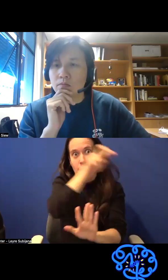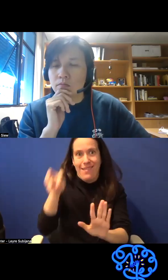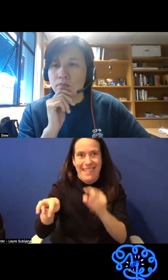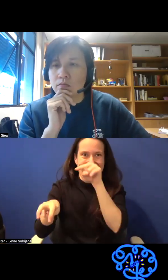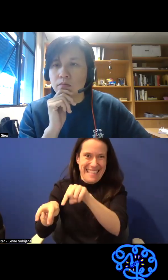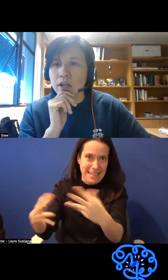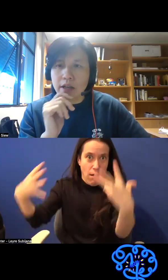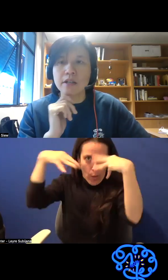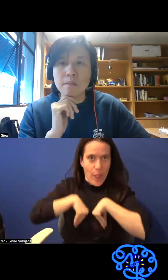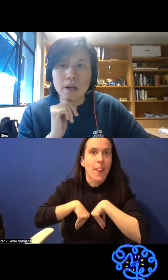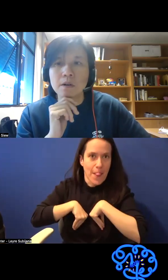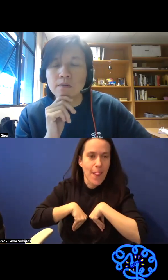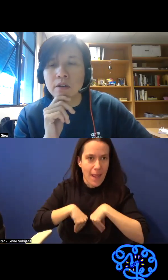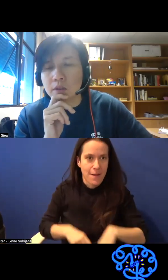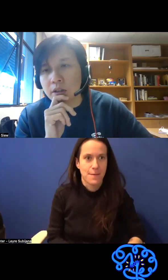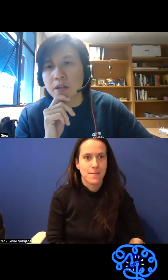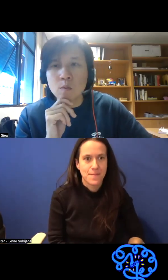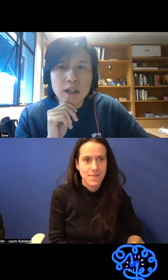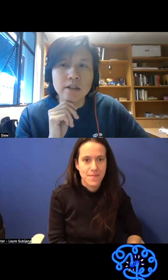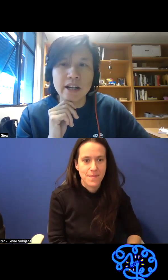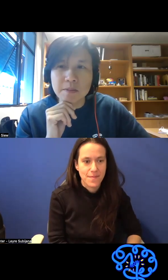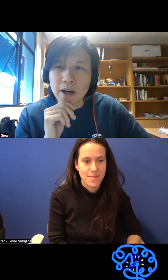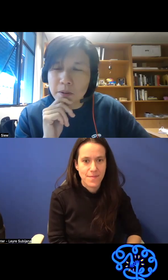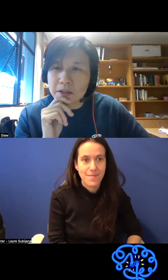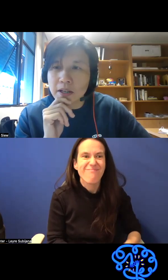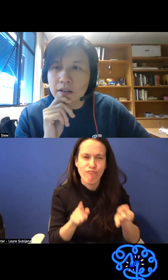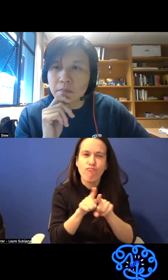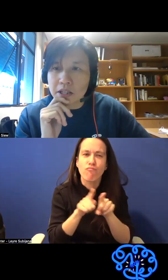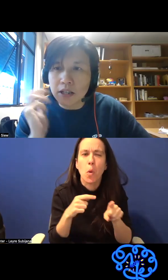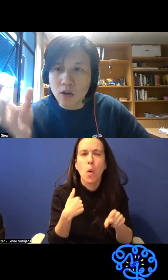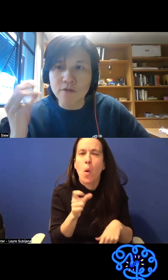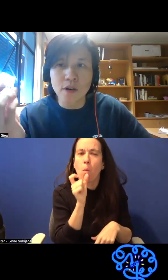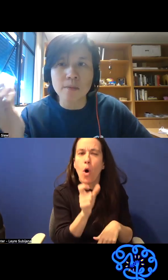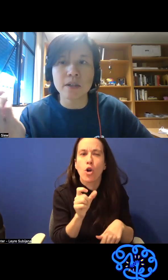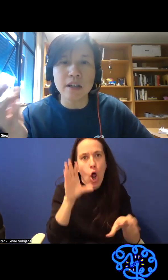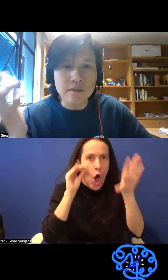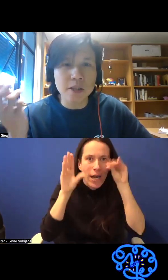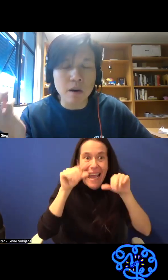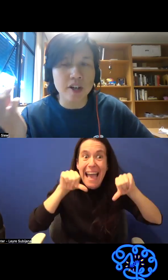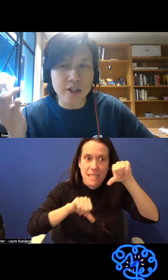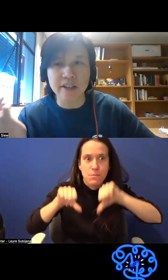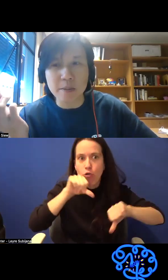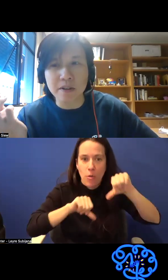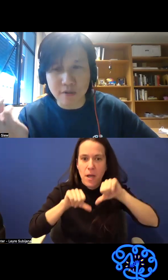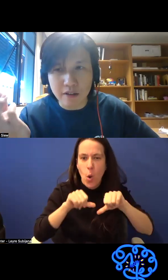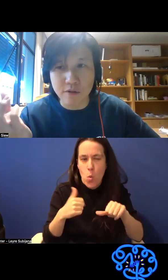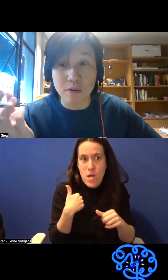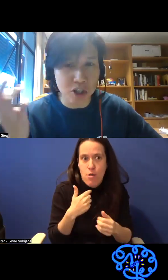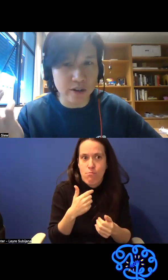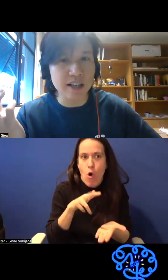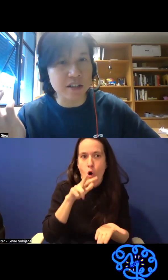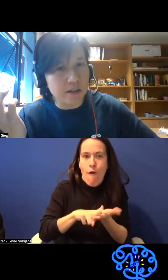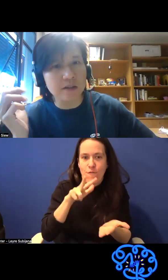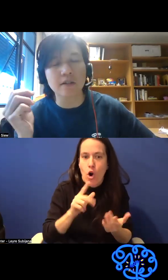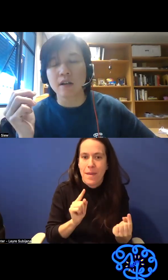Um, in that same paper, we did some word learning experiments that basically confirm the inverse preferential attachment effect for